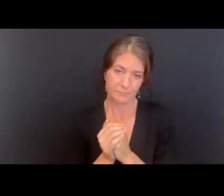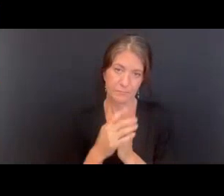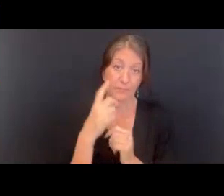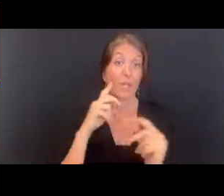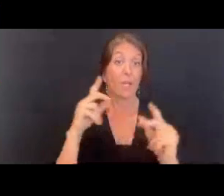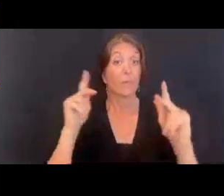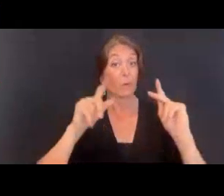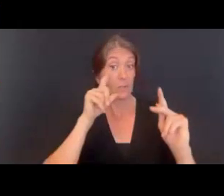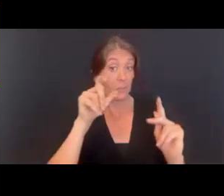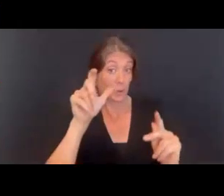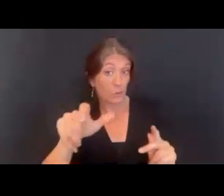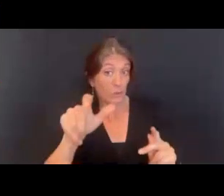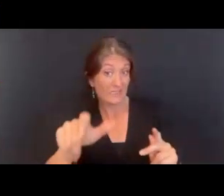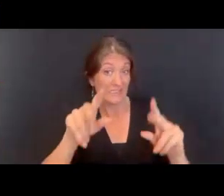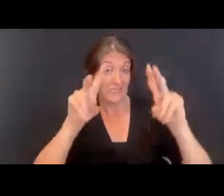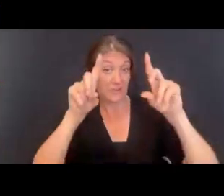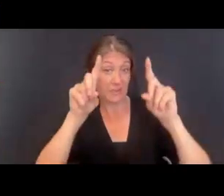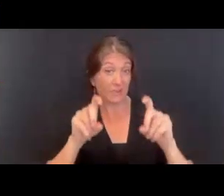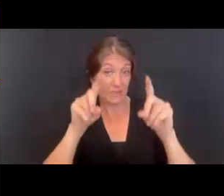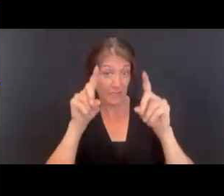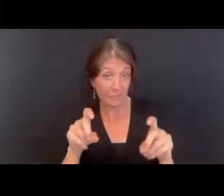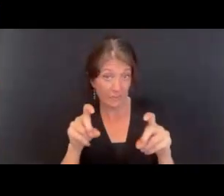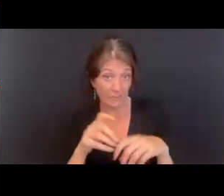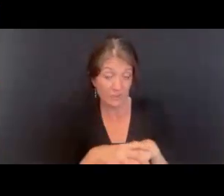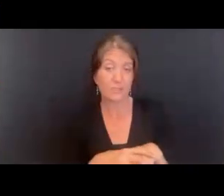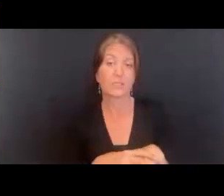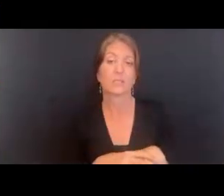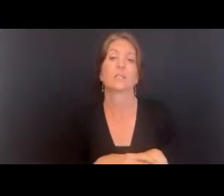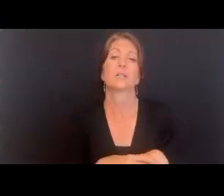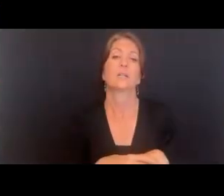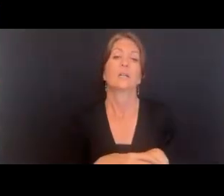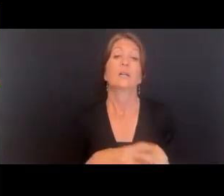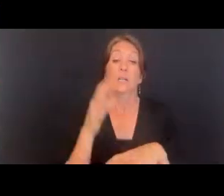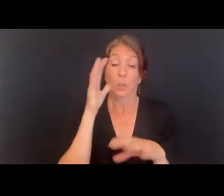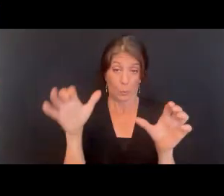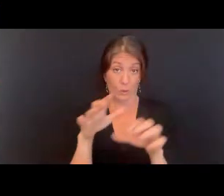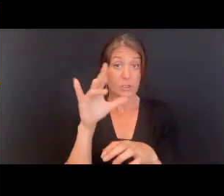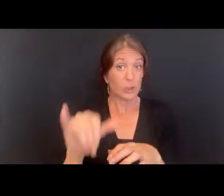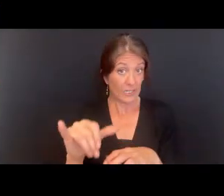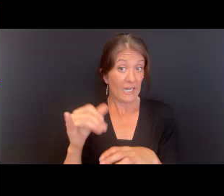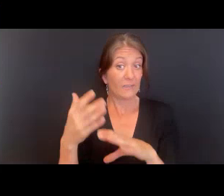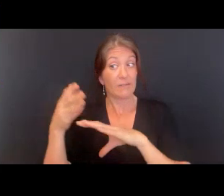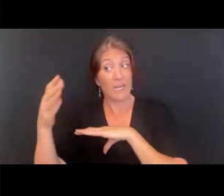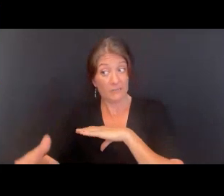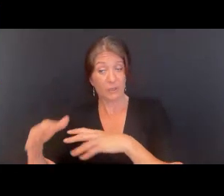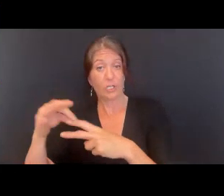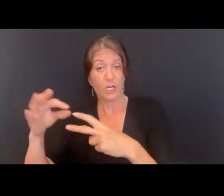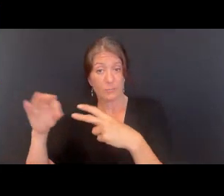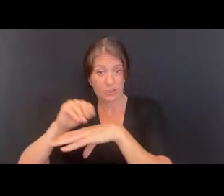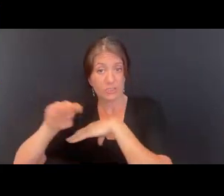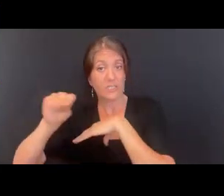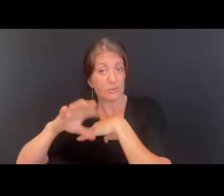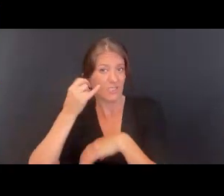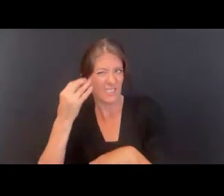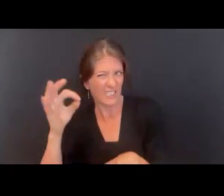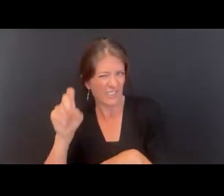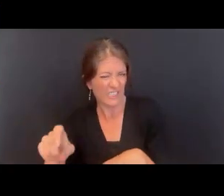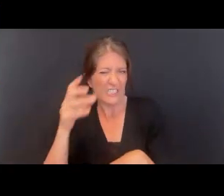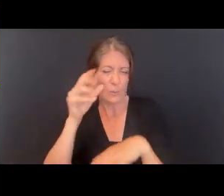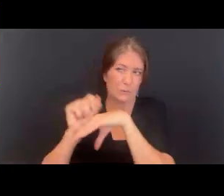assessment, we will, upon the completion of an options counseling, if that's needed, we'll send the referral off for